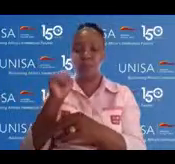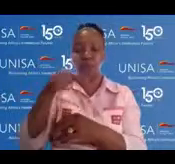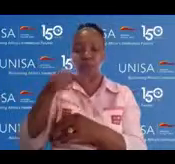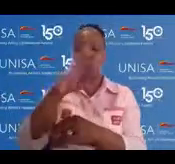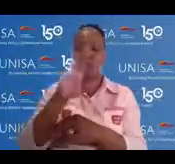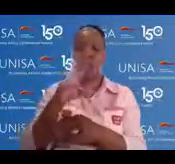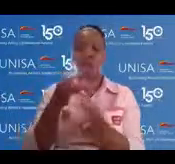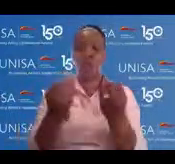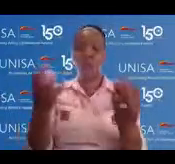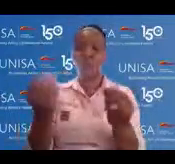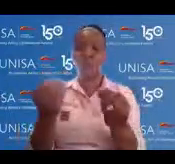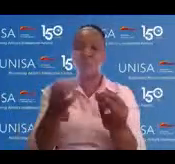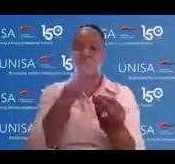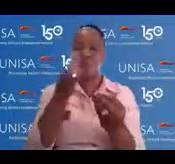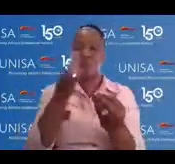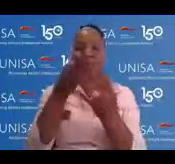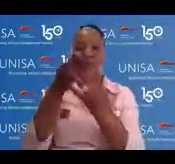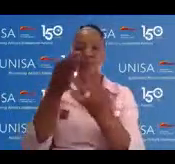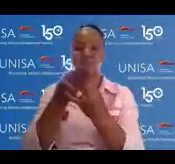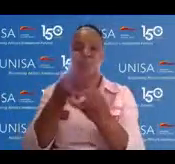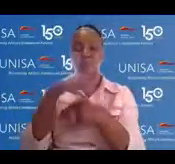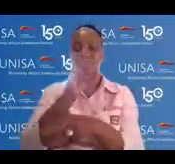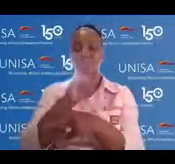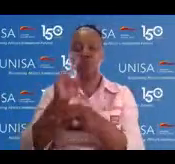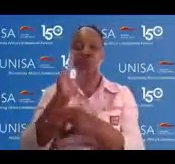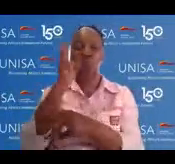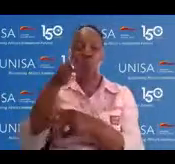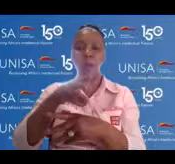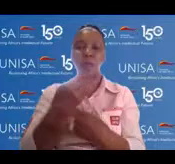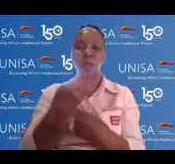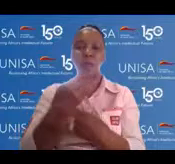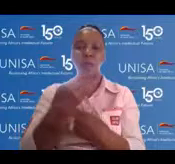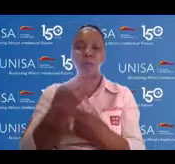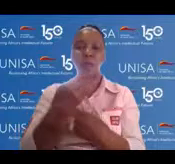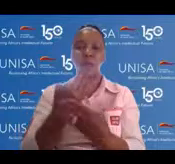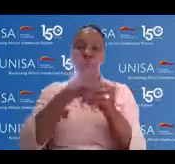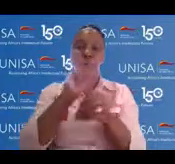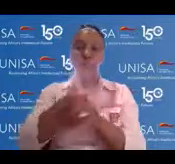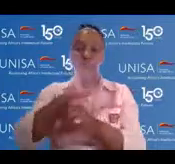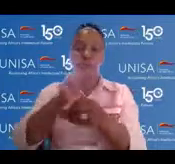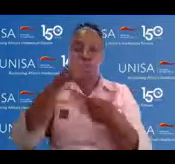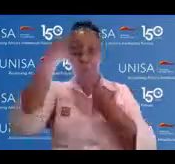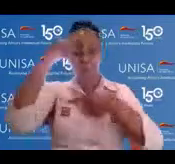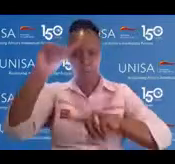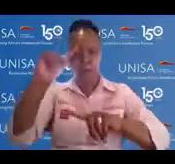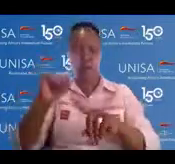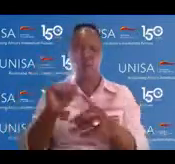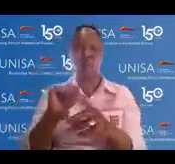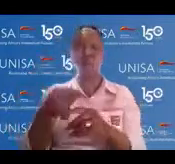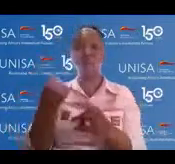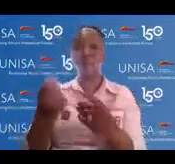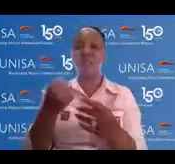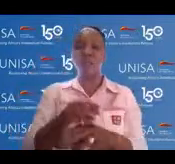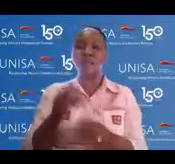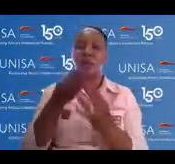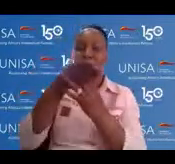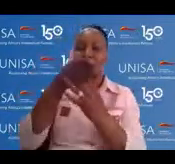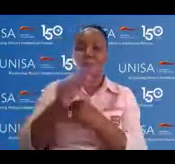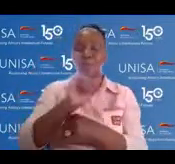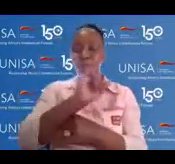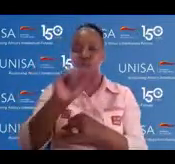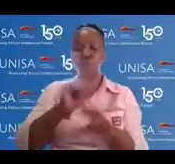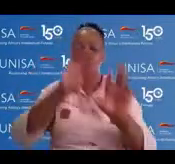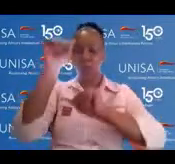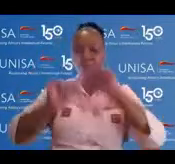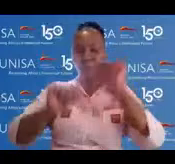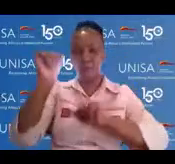Access Browser, and you will be able to log into your profile and navigate yourself to your assessment while you